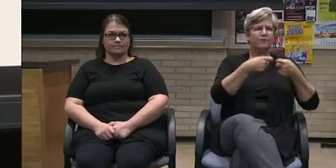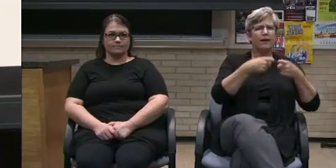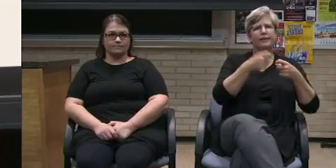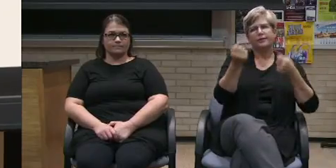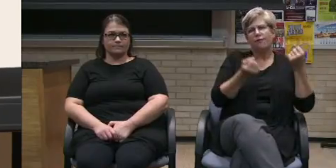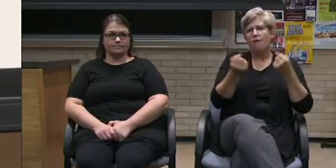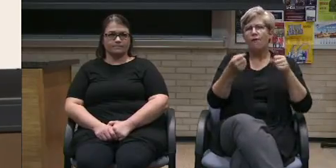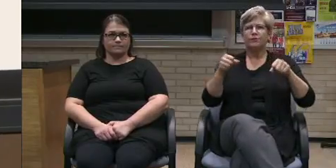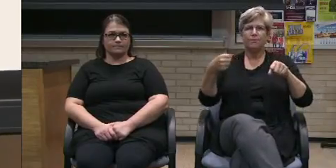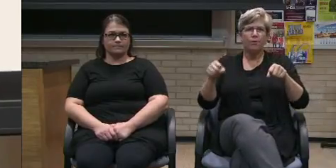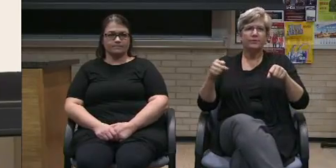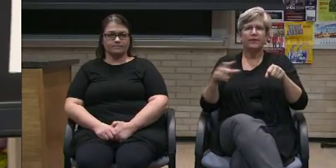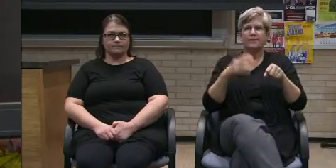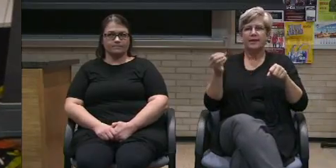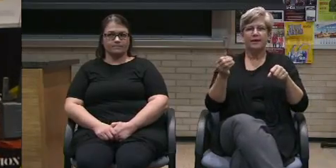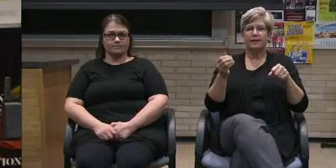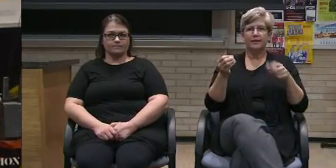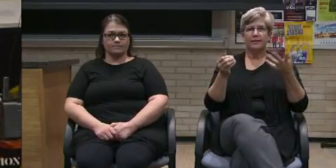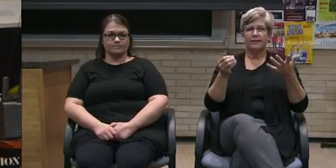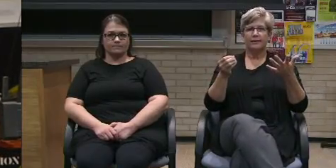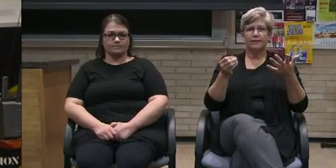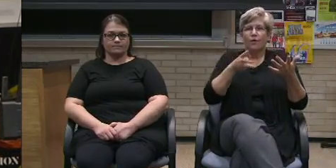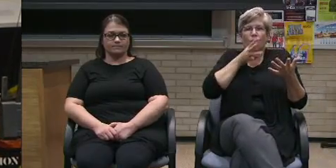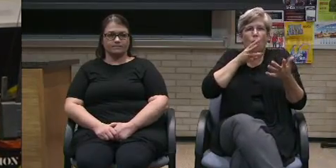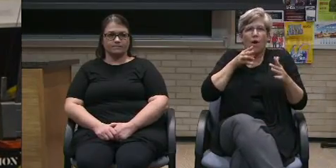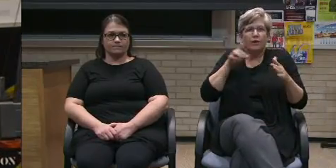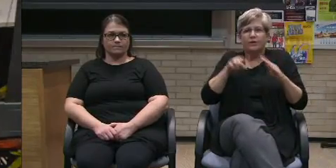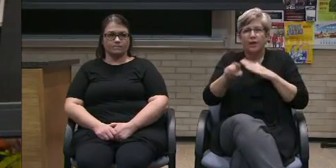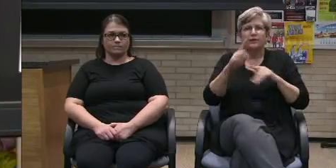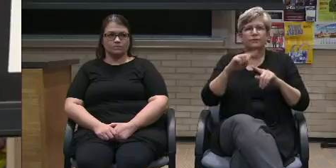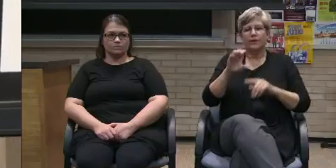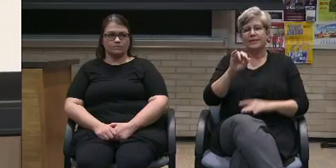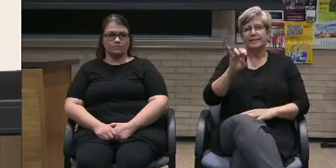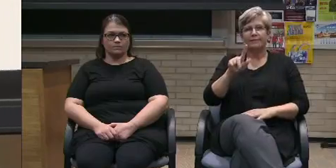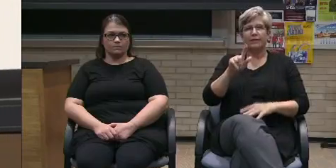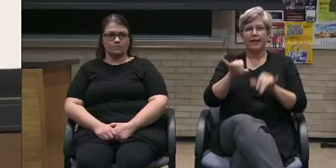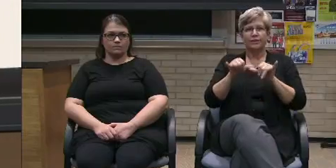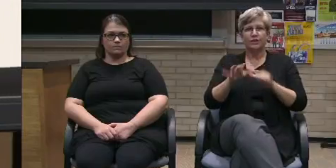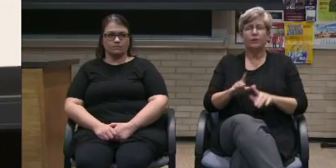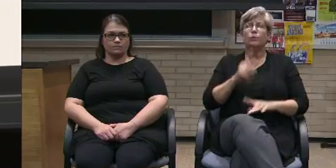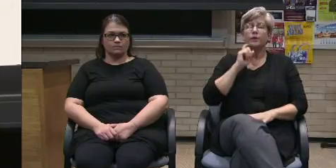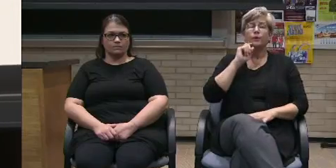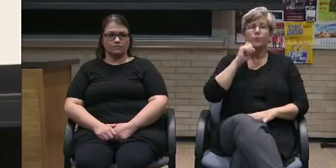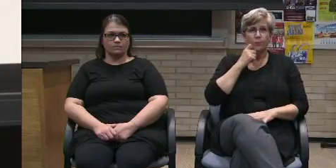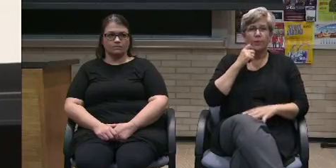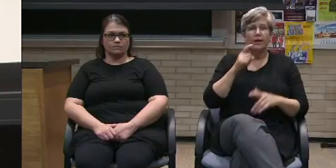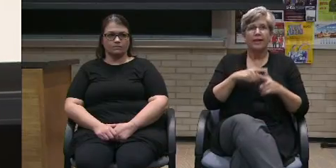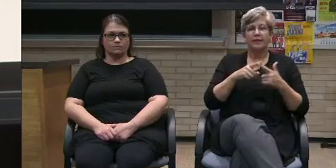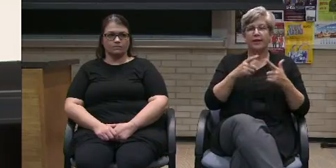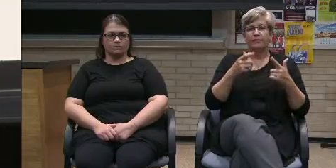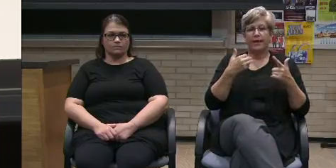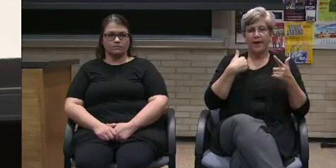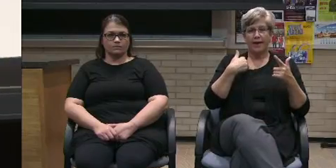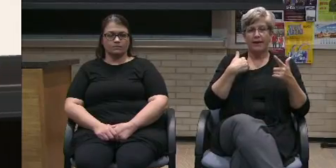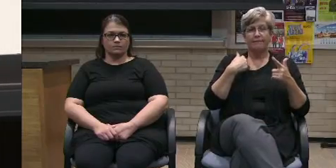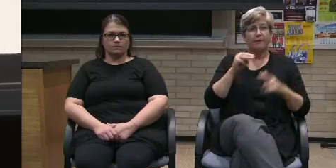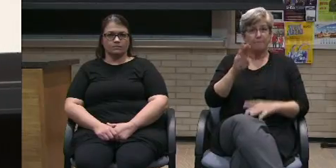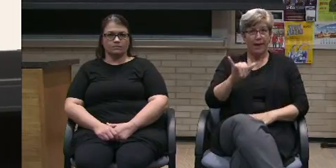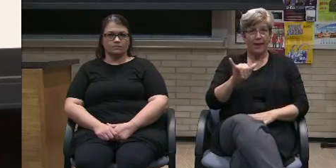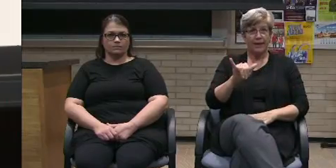and motorcycles and water tunnels for civil engineering and so forth. Very cool stuff. And then we have, similarly, in May,